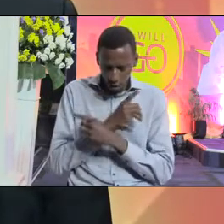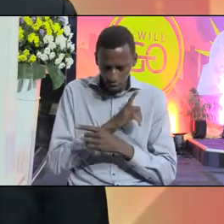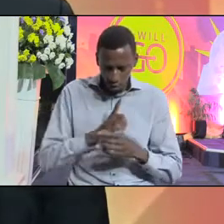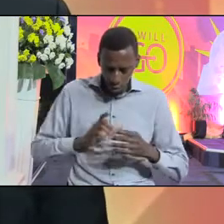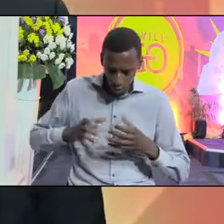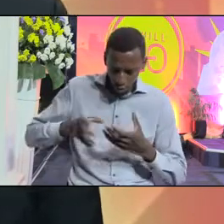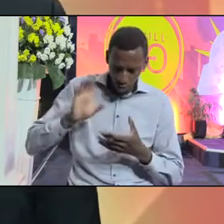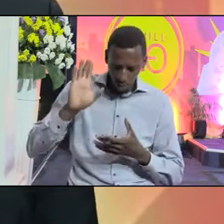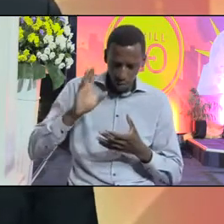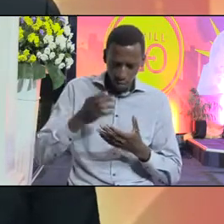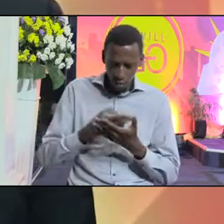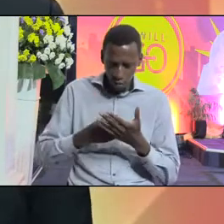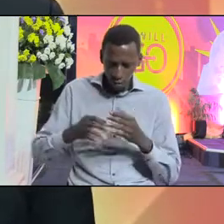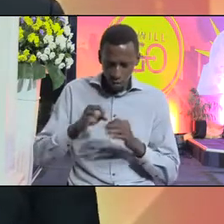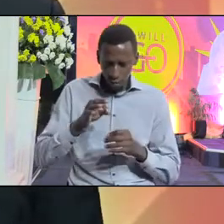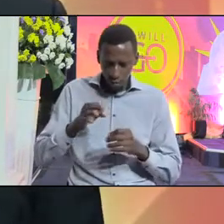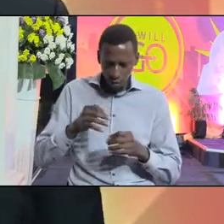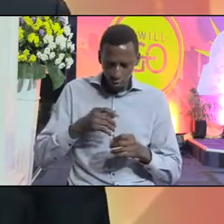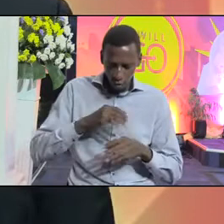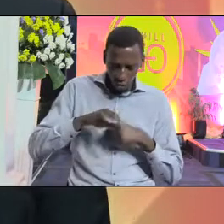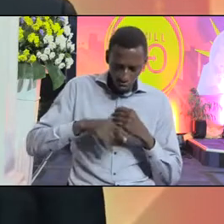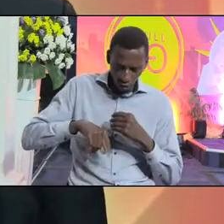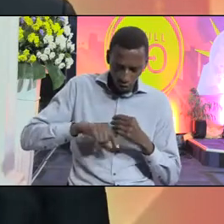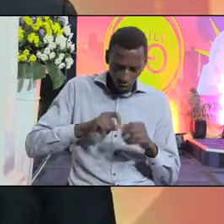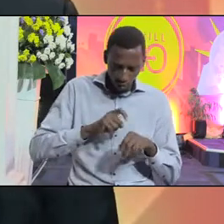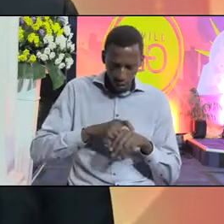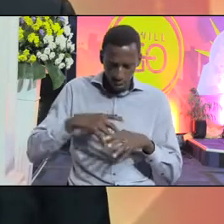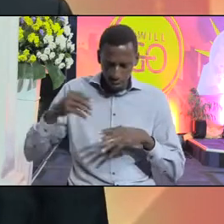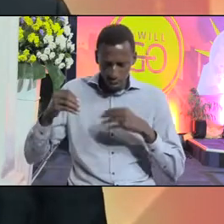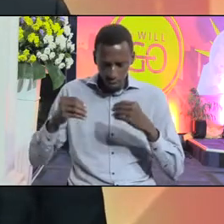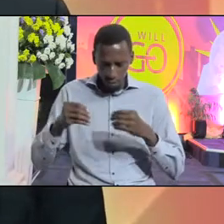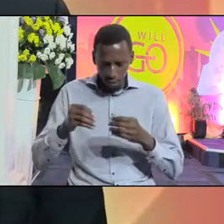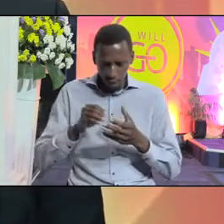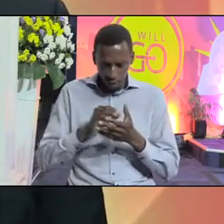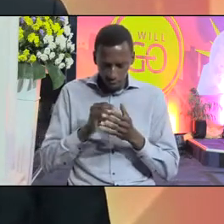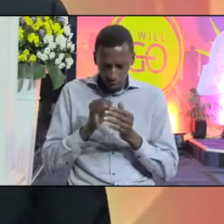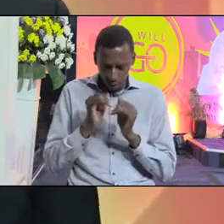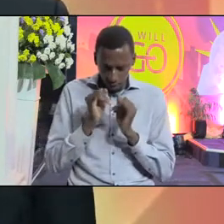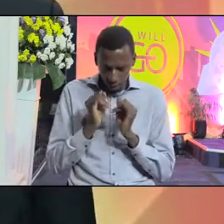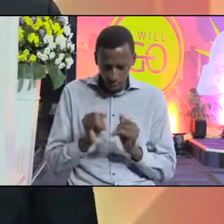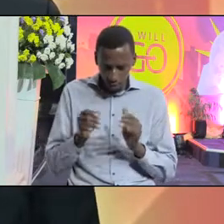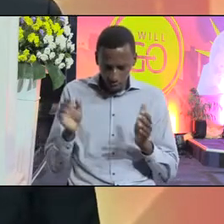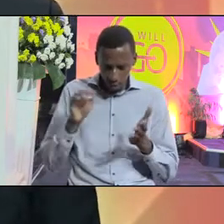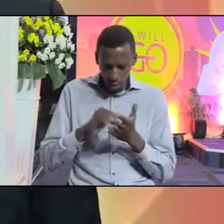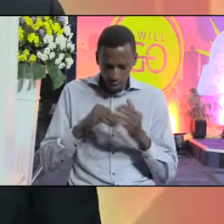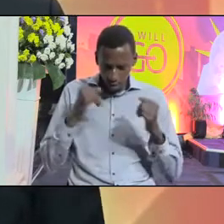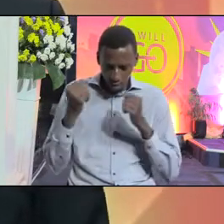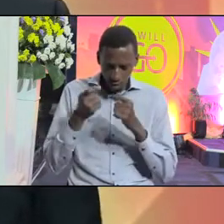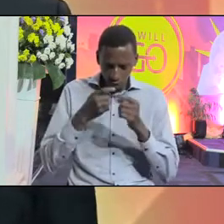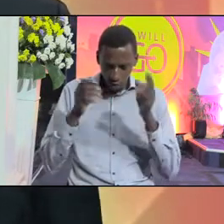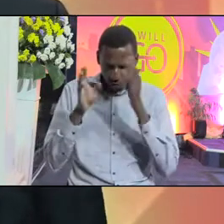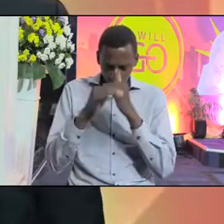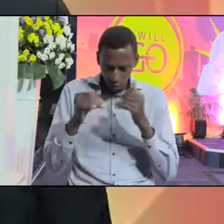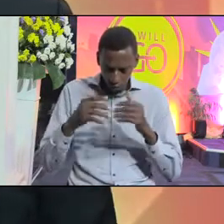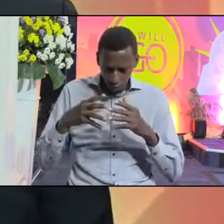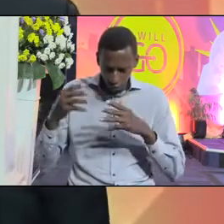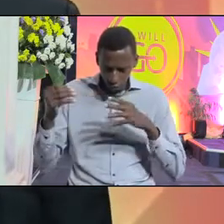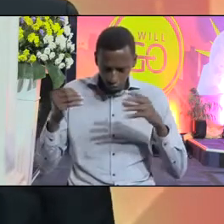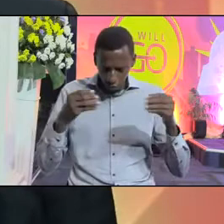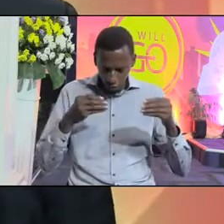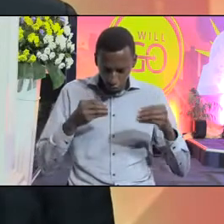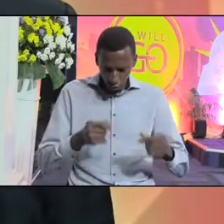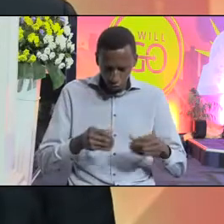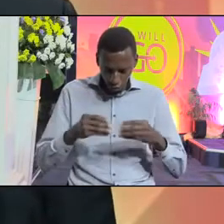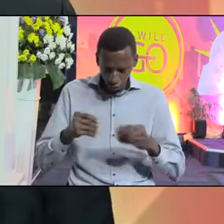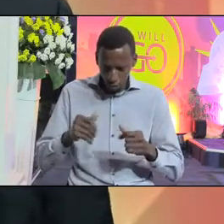this place, let us all be refreshed by the power from above. And may we go, dear Father, conquering the